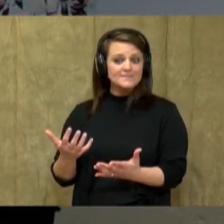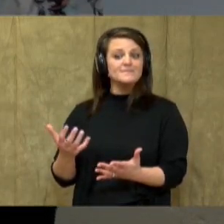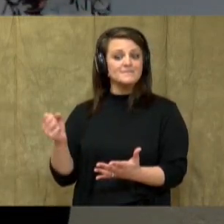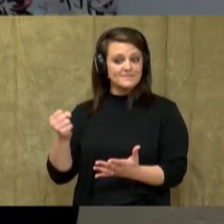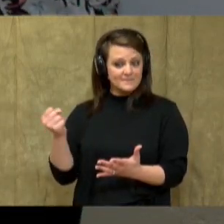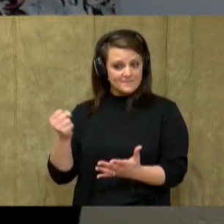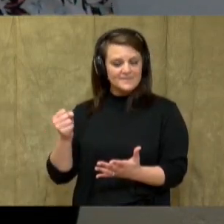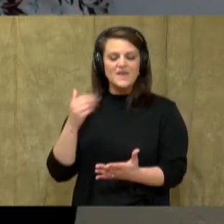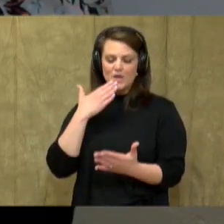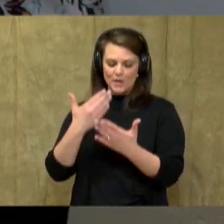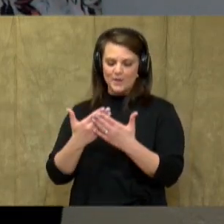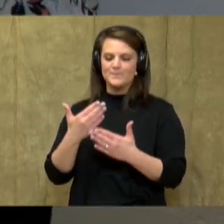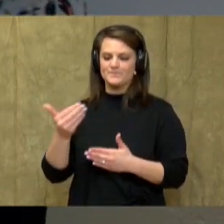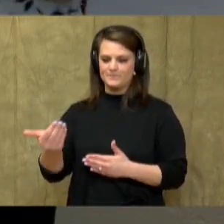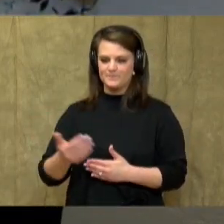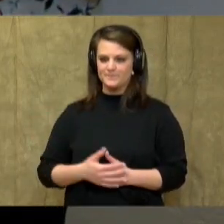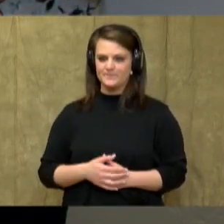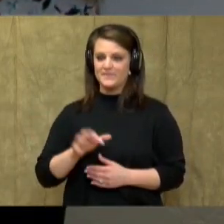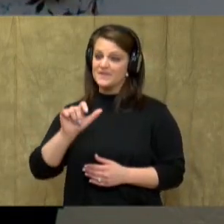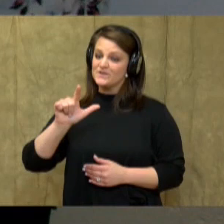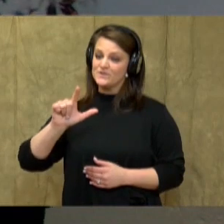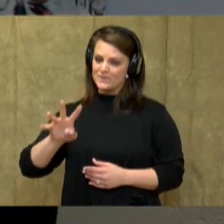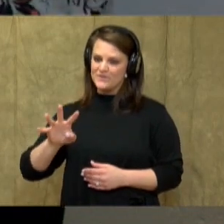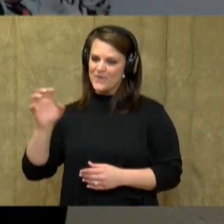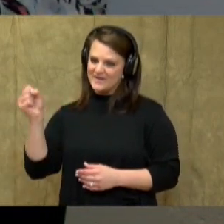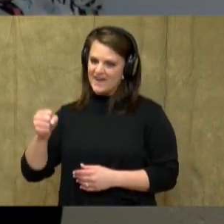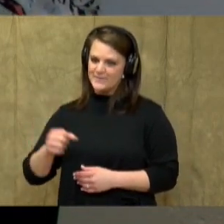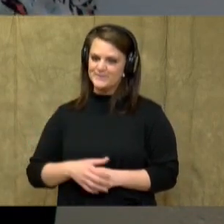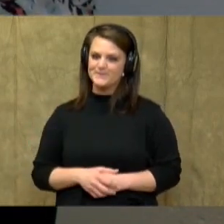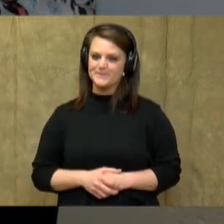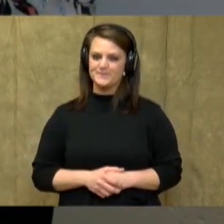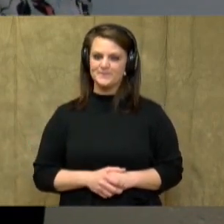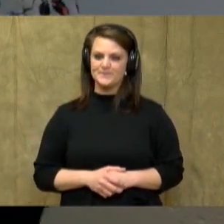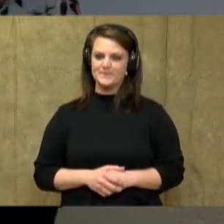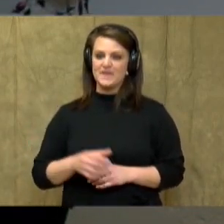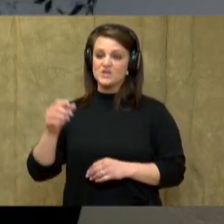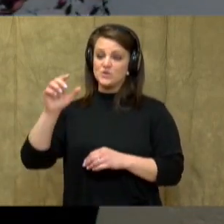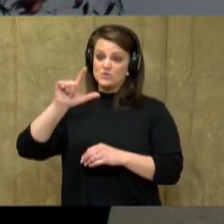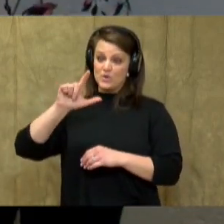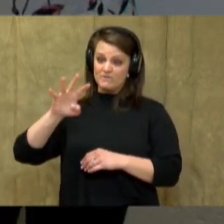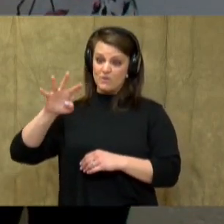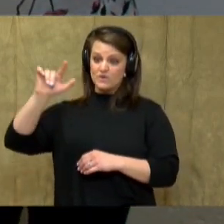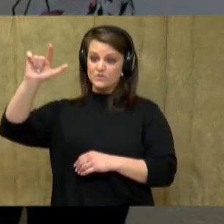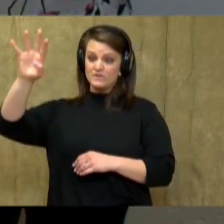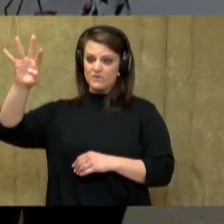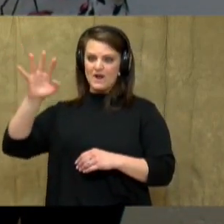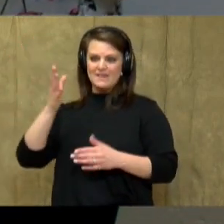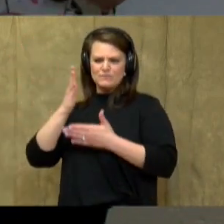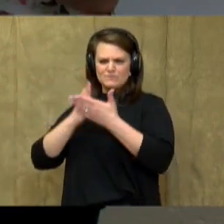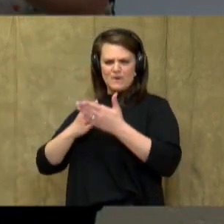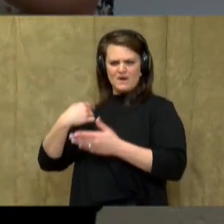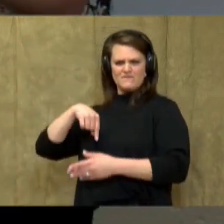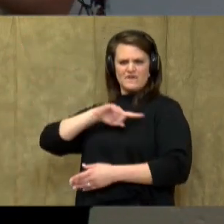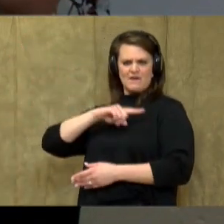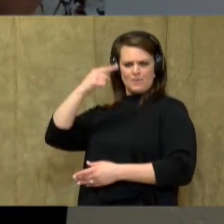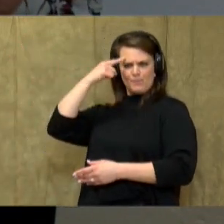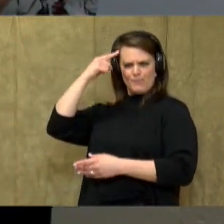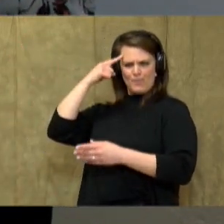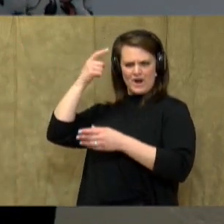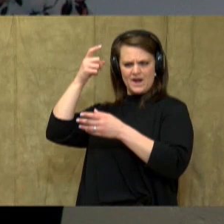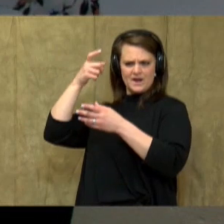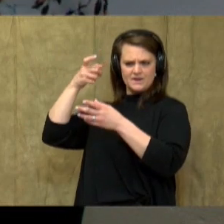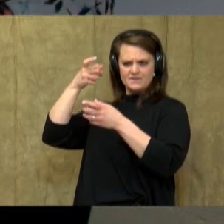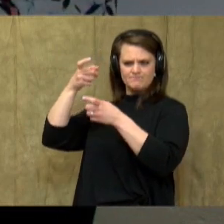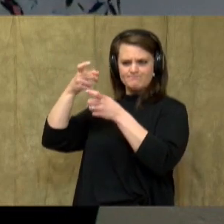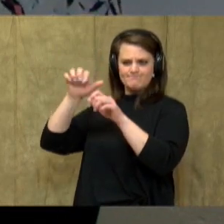Yes? Good. 24, yeah. So there we go. And that was part of our brain teaser today, wasn't it? So now we know